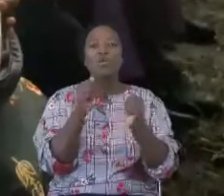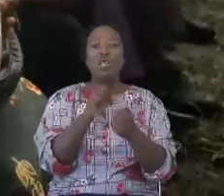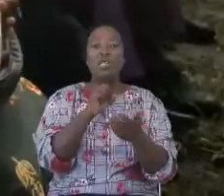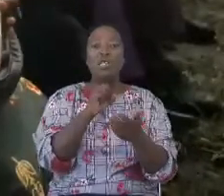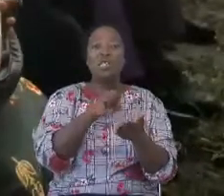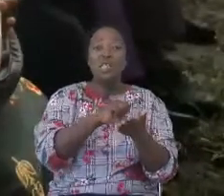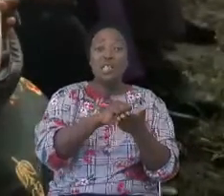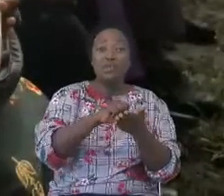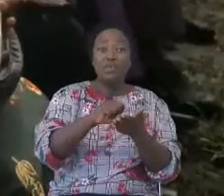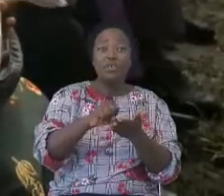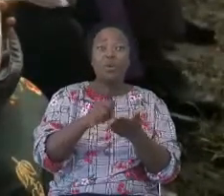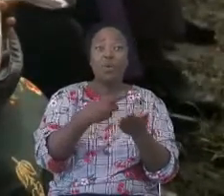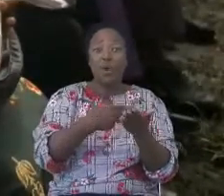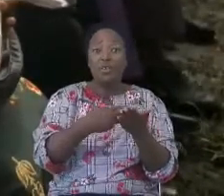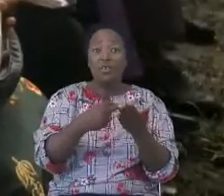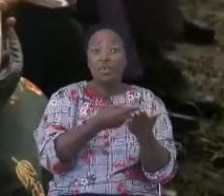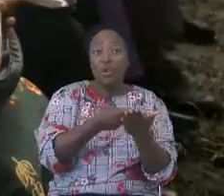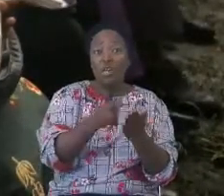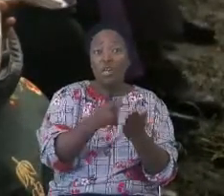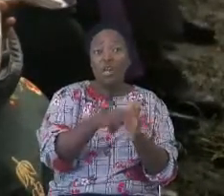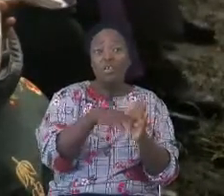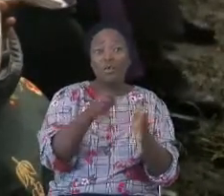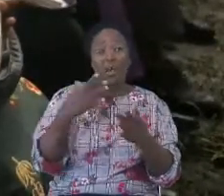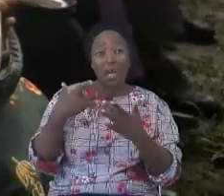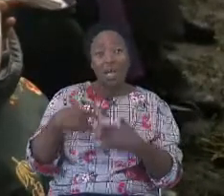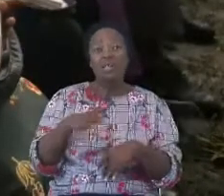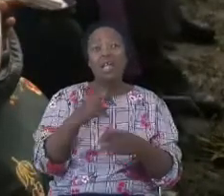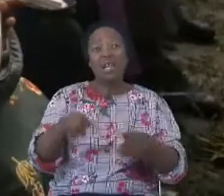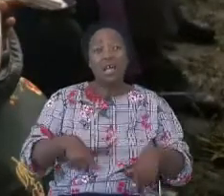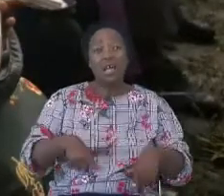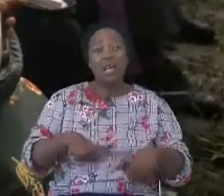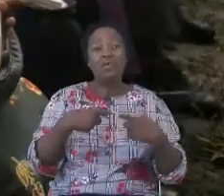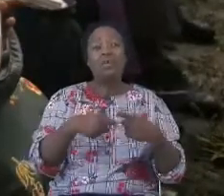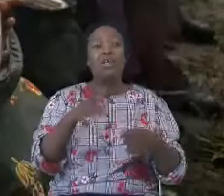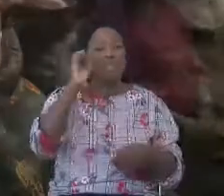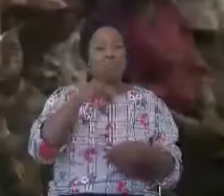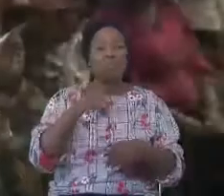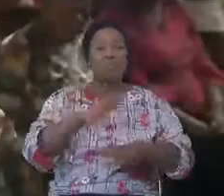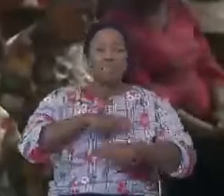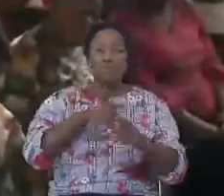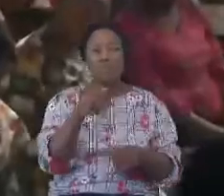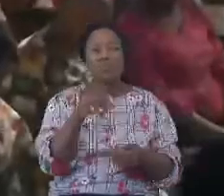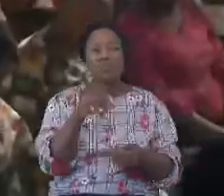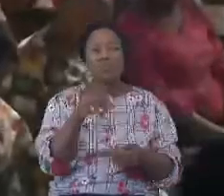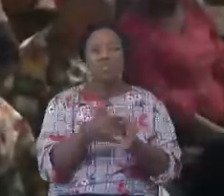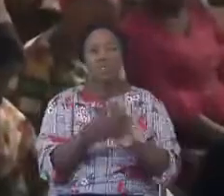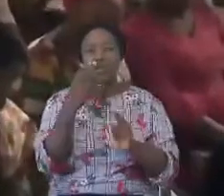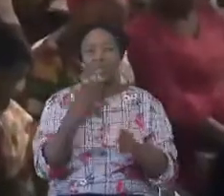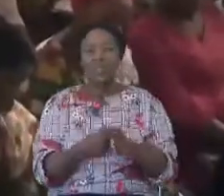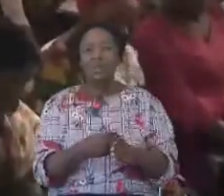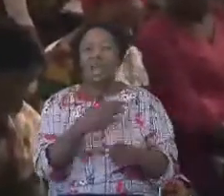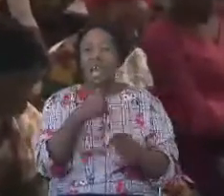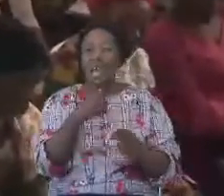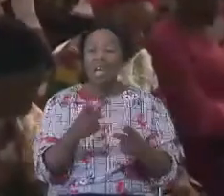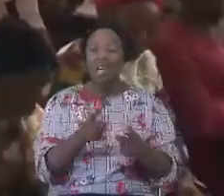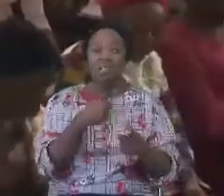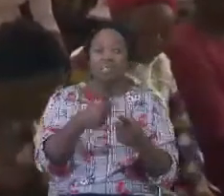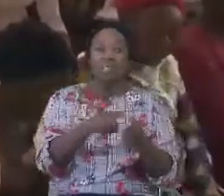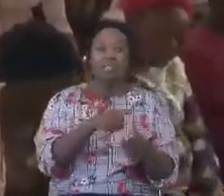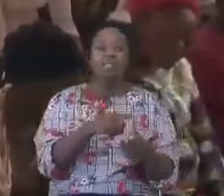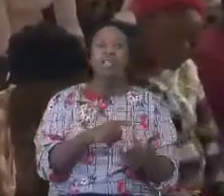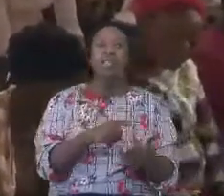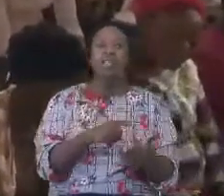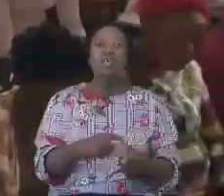With salvation, he'll satisfy you. With sanctification, righteousness, holiness of heart, holiness of life, he